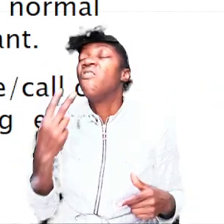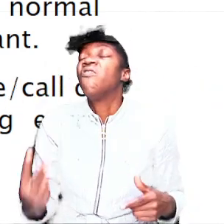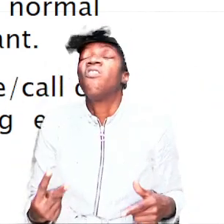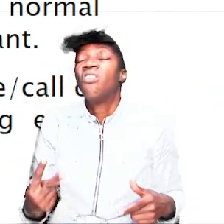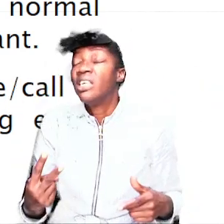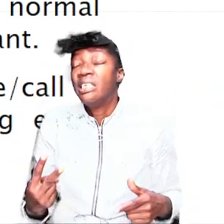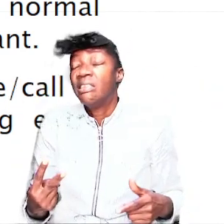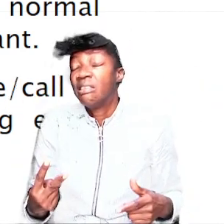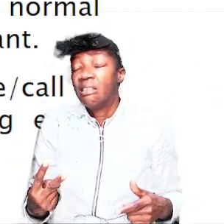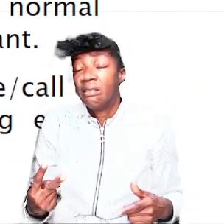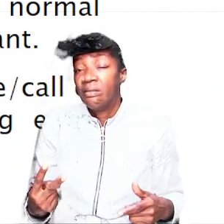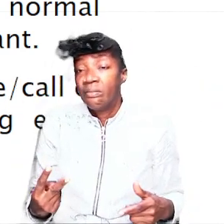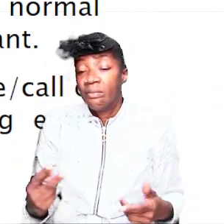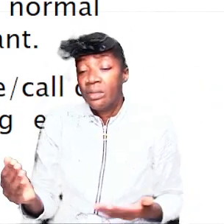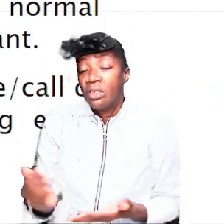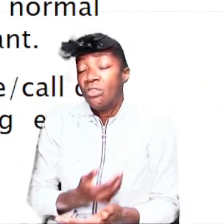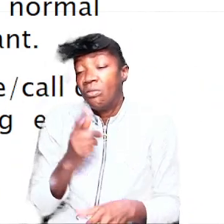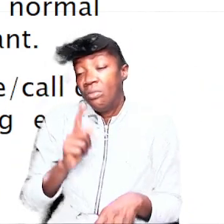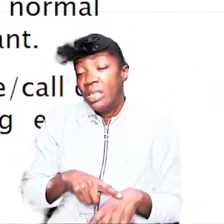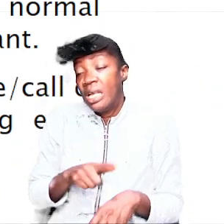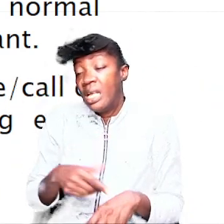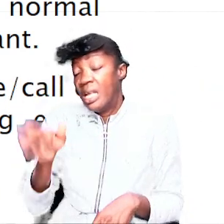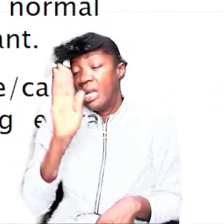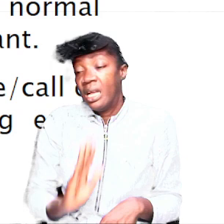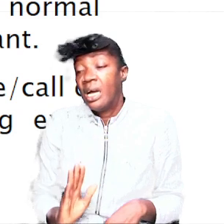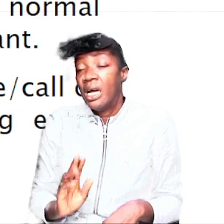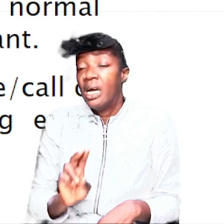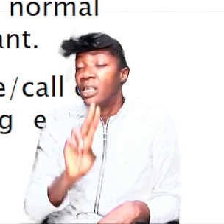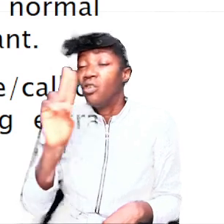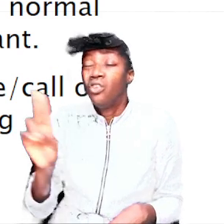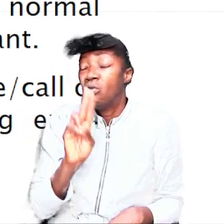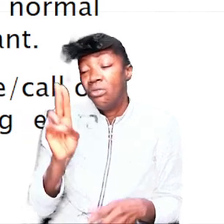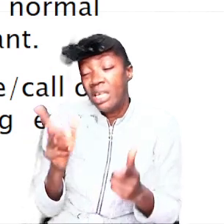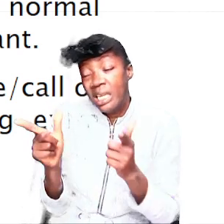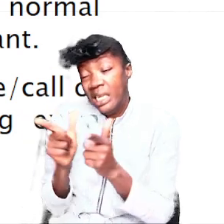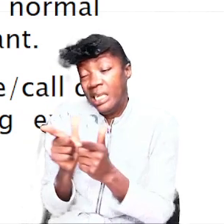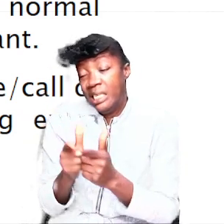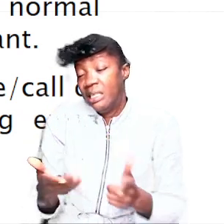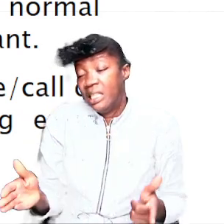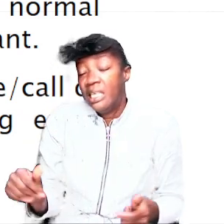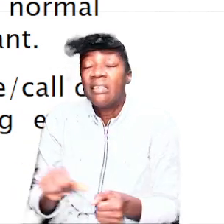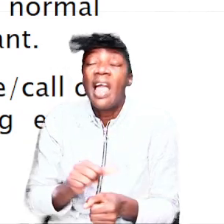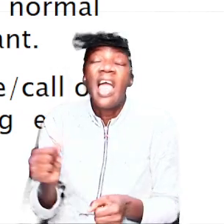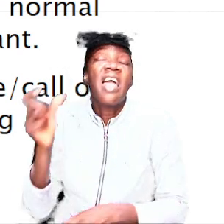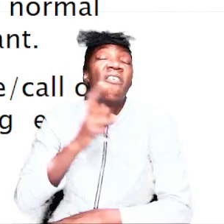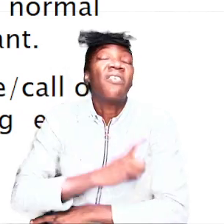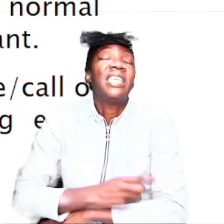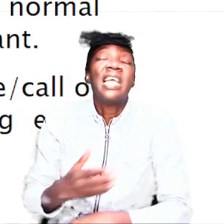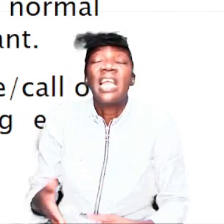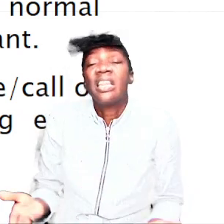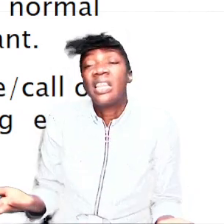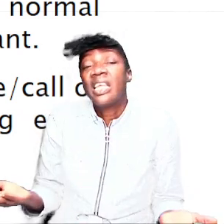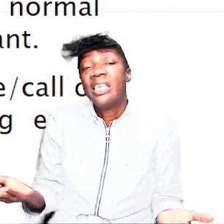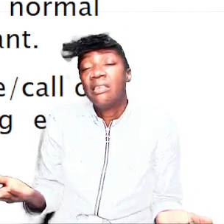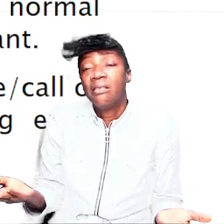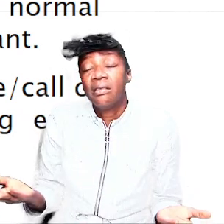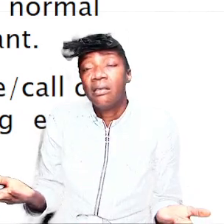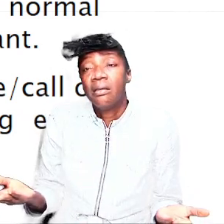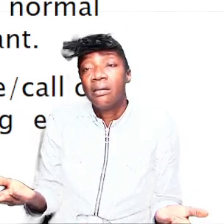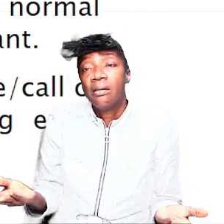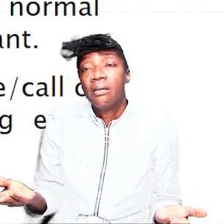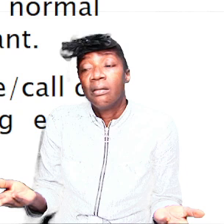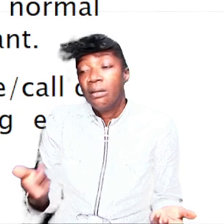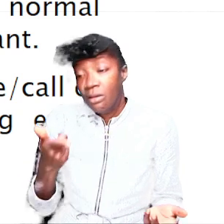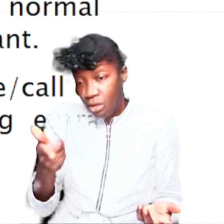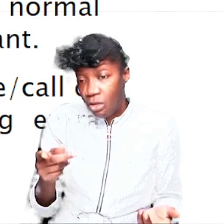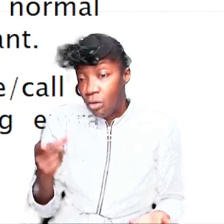extraordinary things. And sometimes God will use the simple things, the everyday thing. And, you know, if you